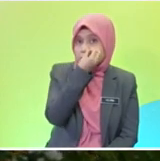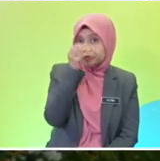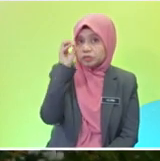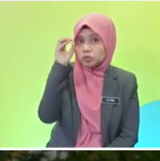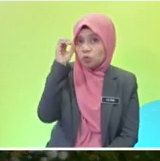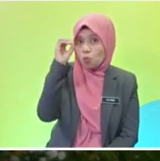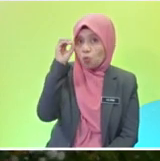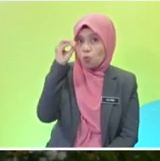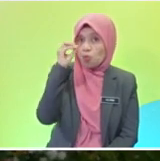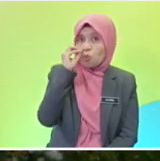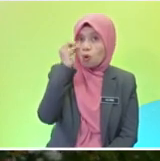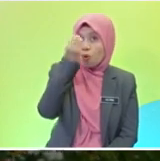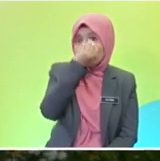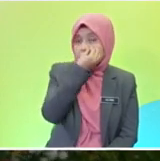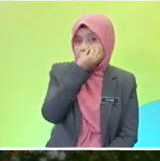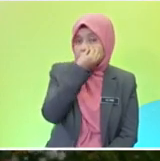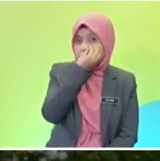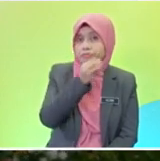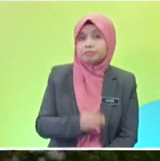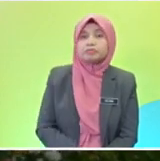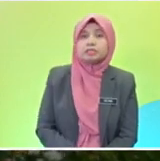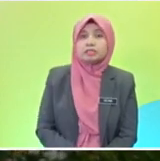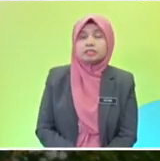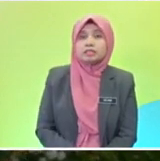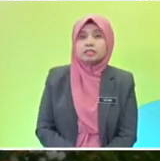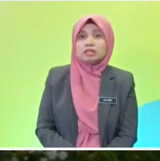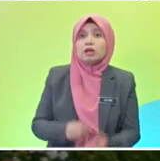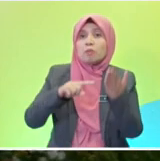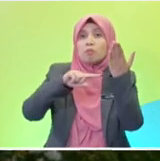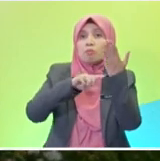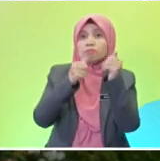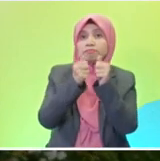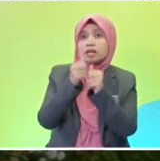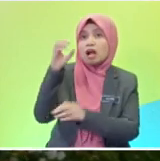Orchid. So, orchid starts with the letter O.